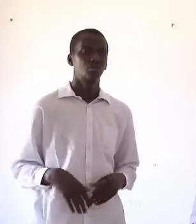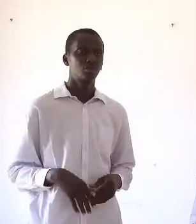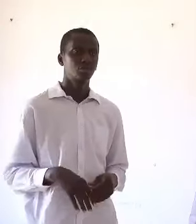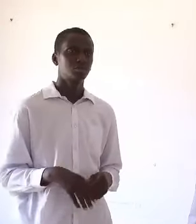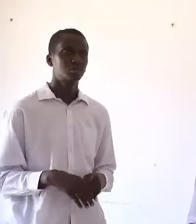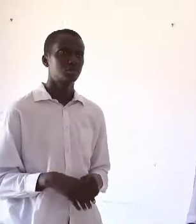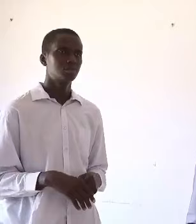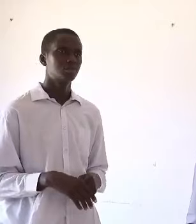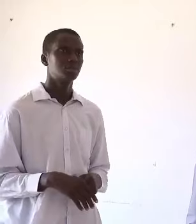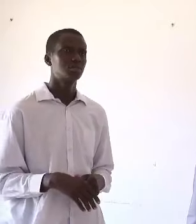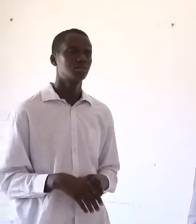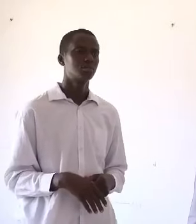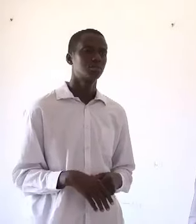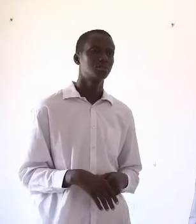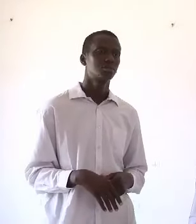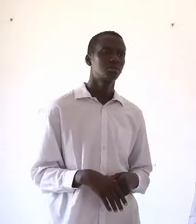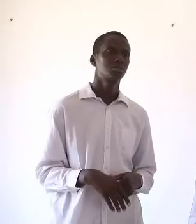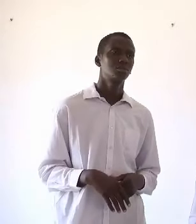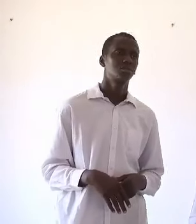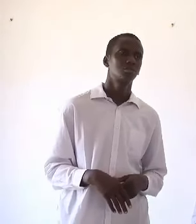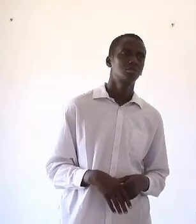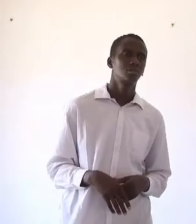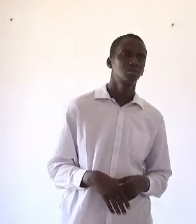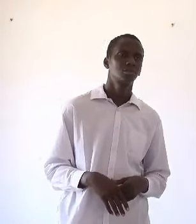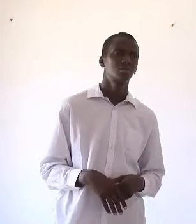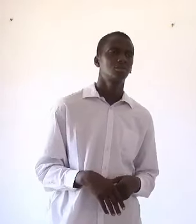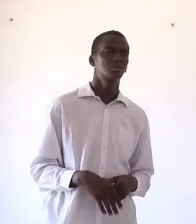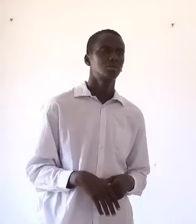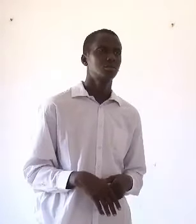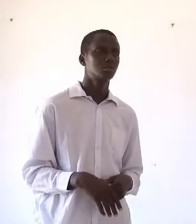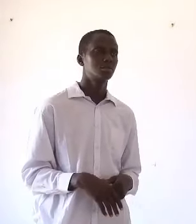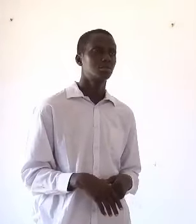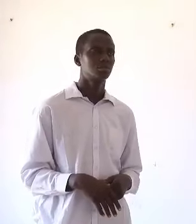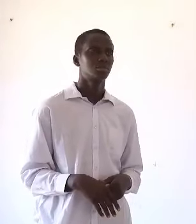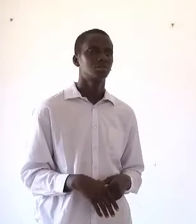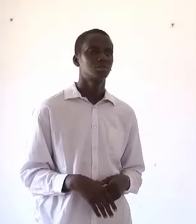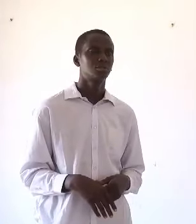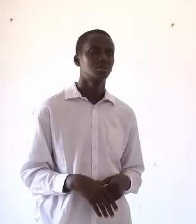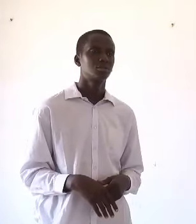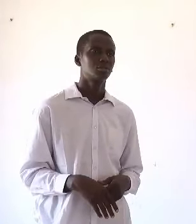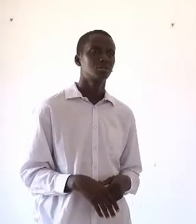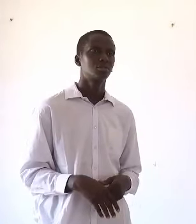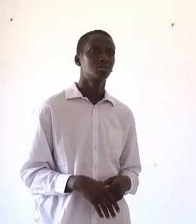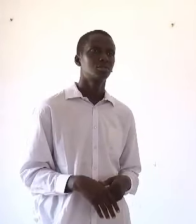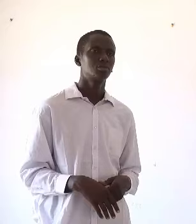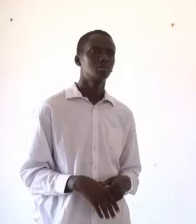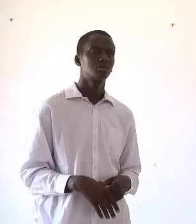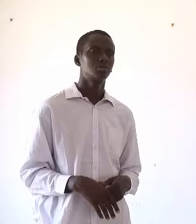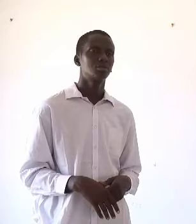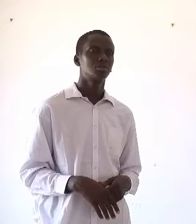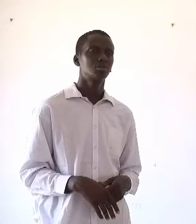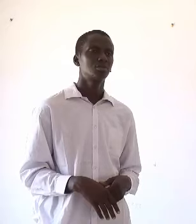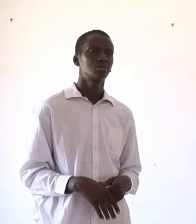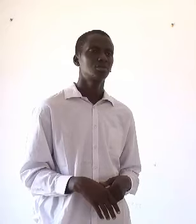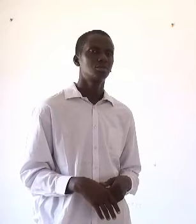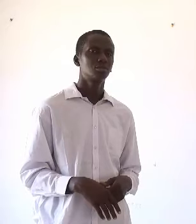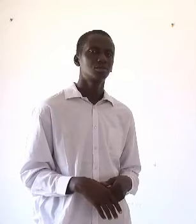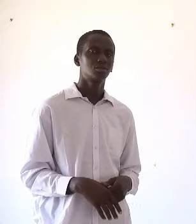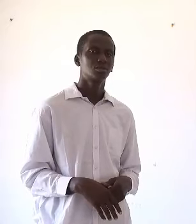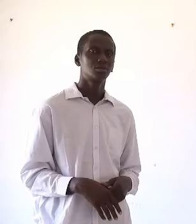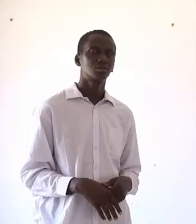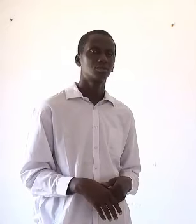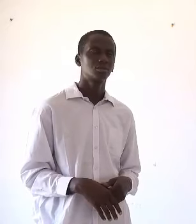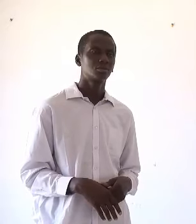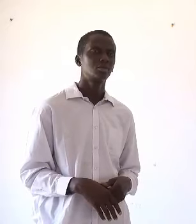So like for instance, when we look at the structure of some of this nervous system, in the upcoming slides, we will see